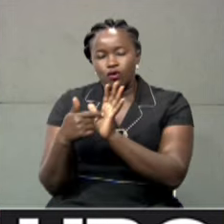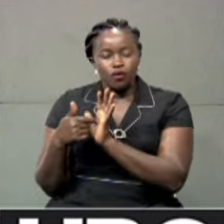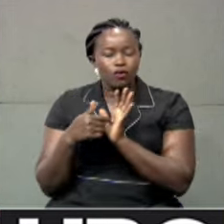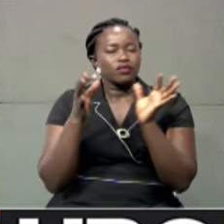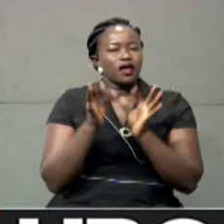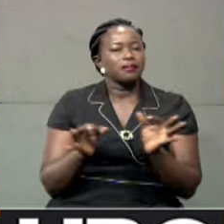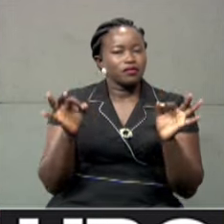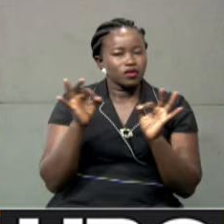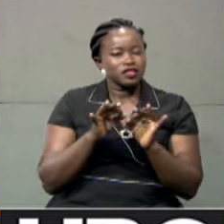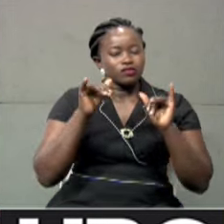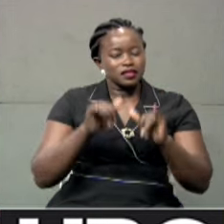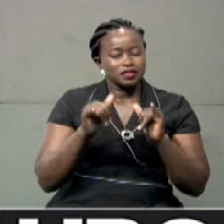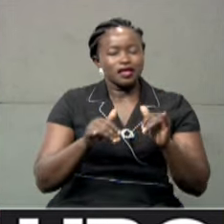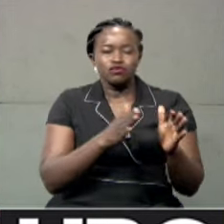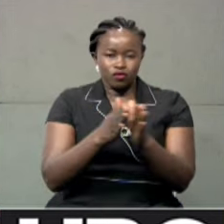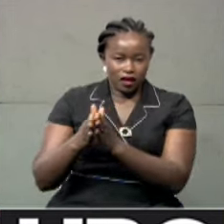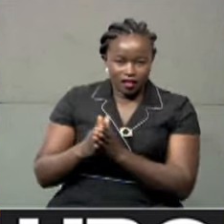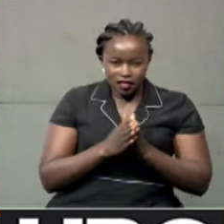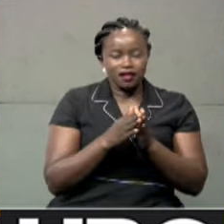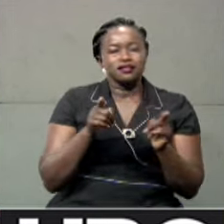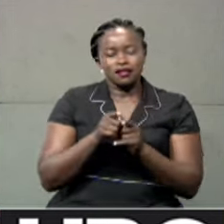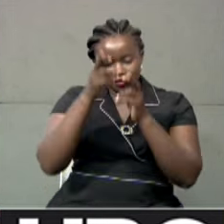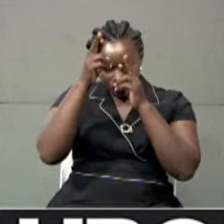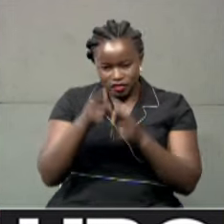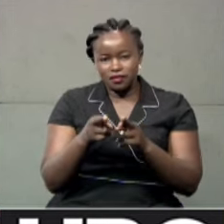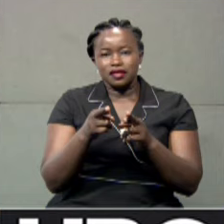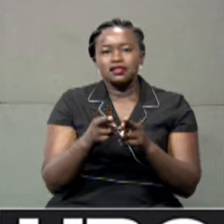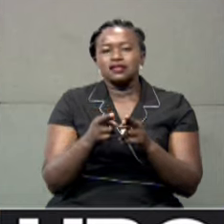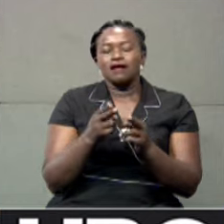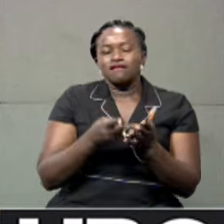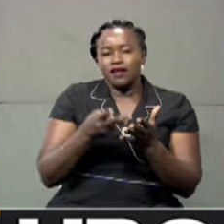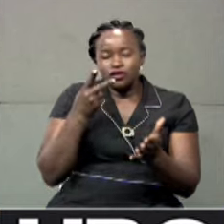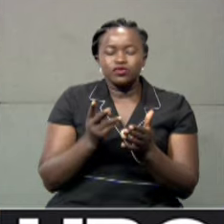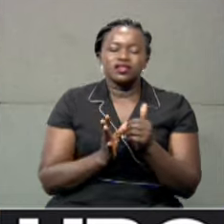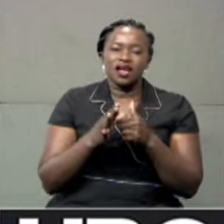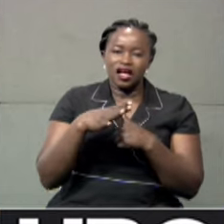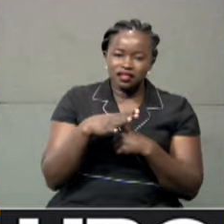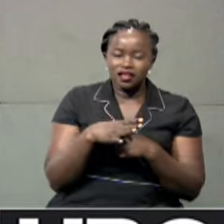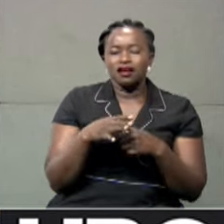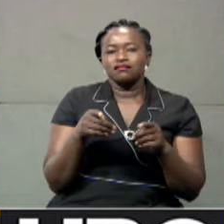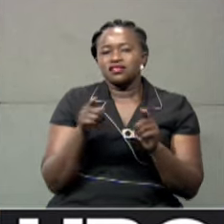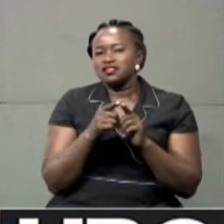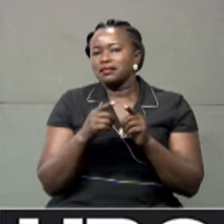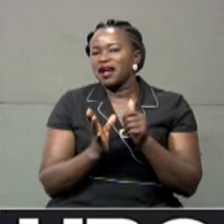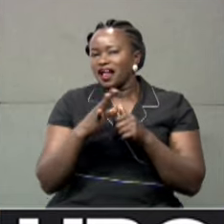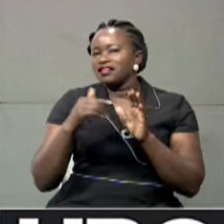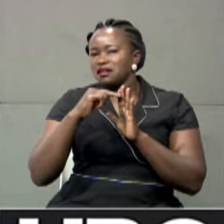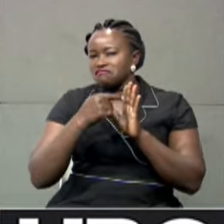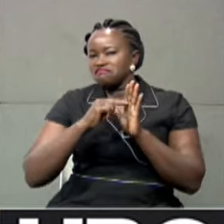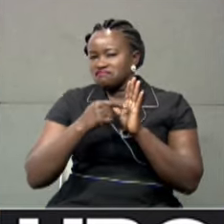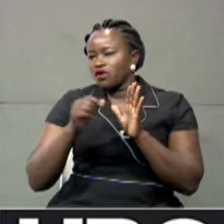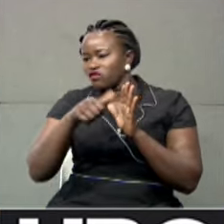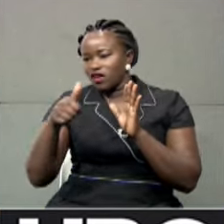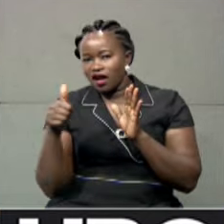of coexistence and respect for values, cultures, and traditions of other